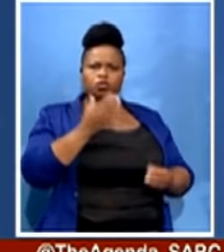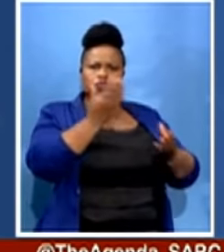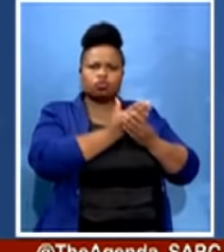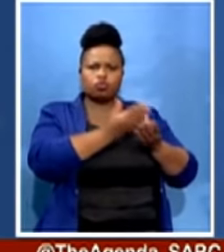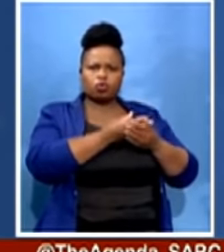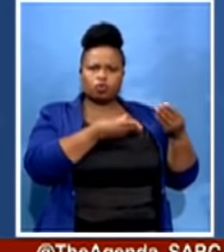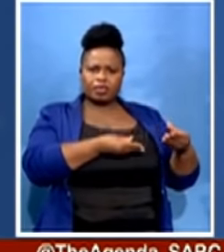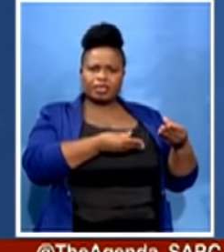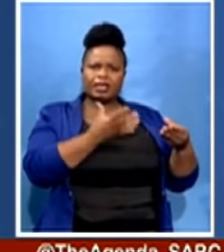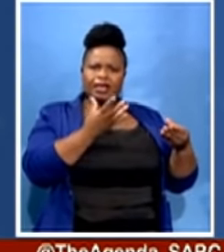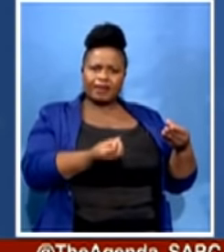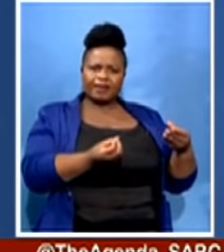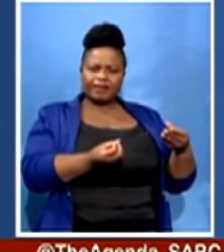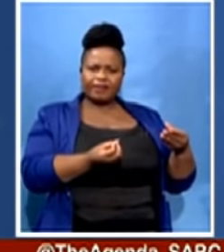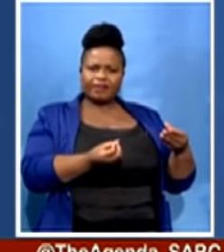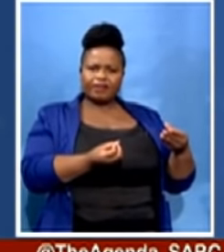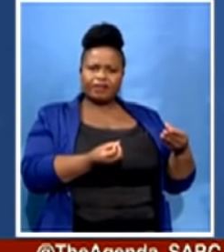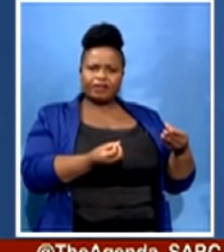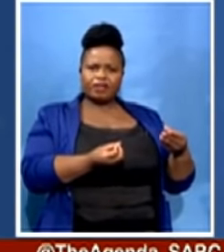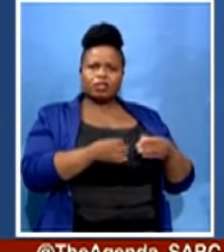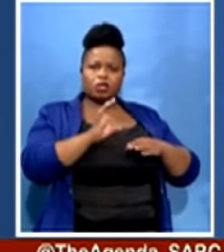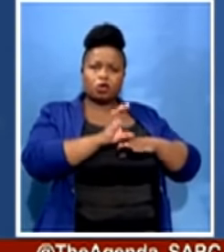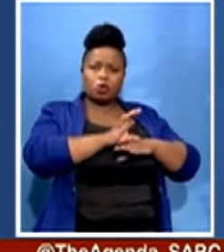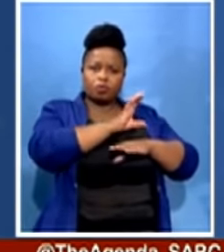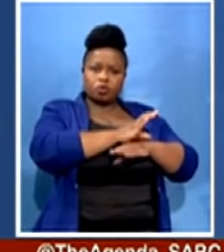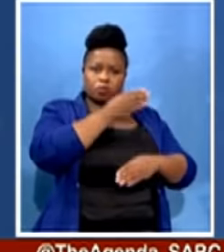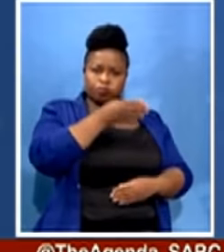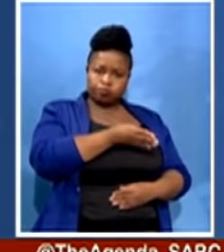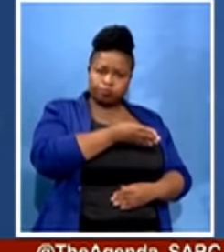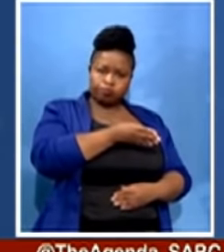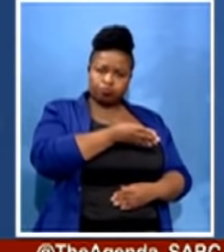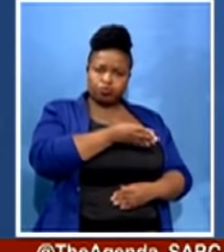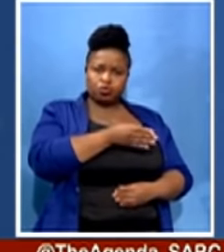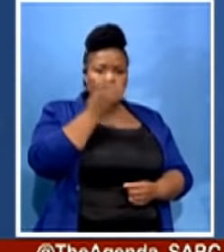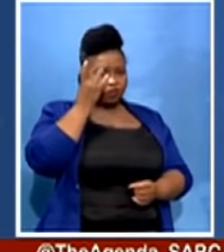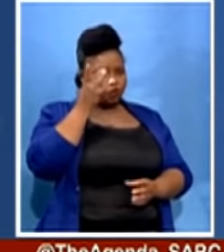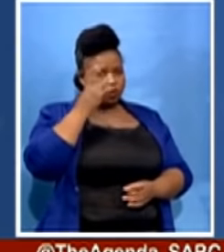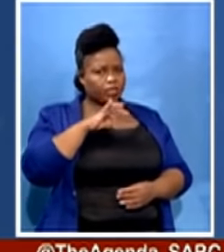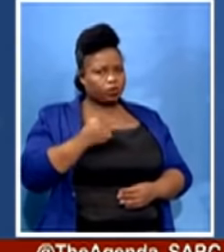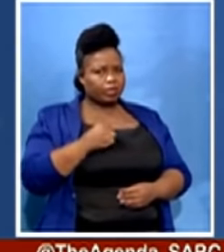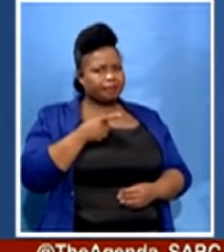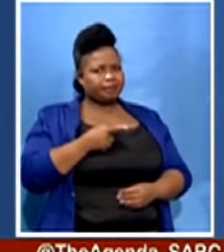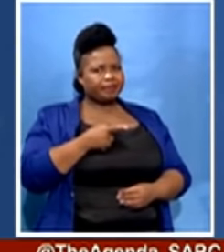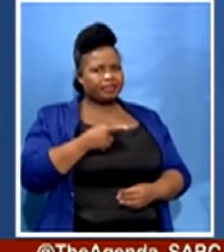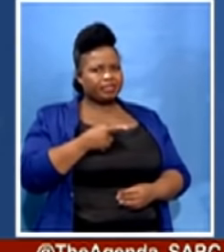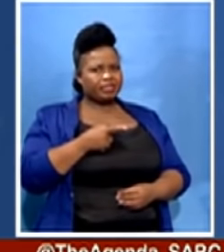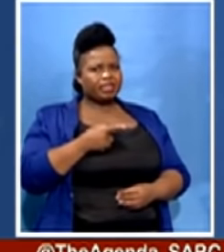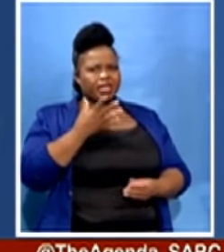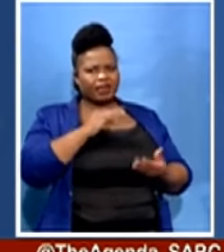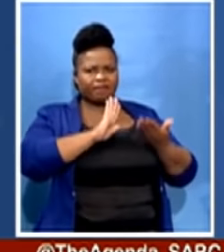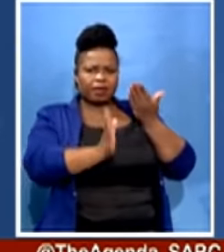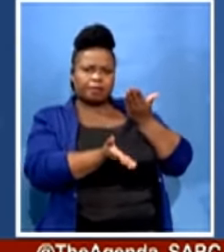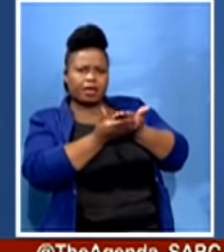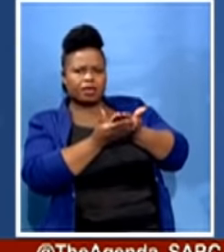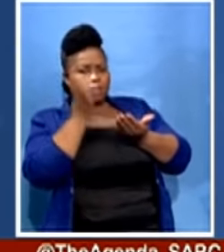or the computers, in terms of the information that is stored in these computers, they are backed up, isn't it? They are copies of these.